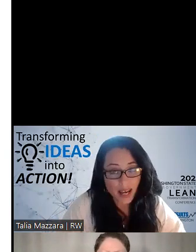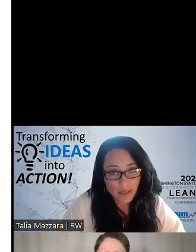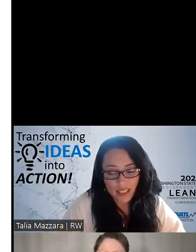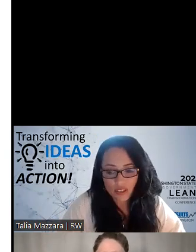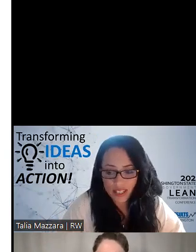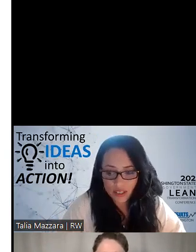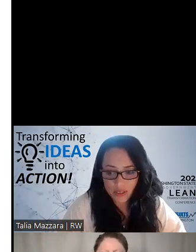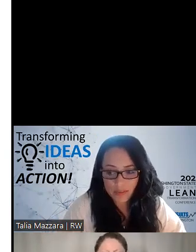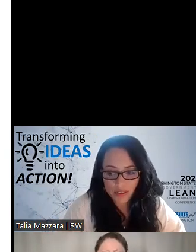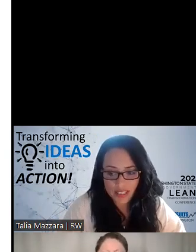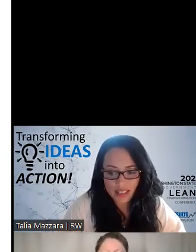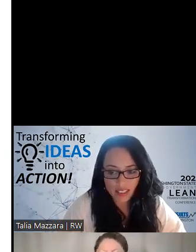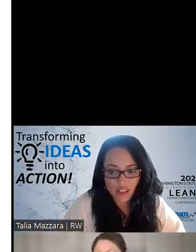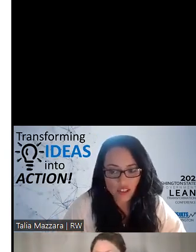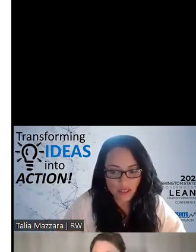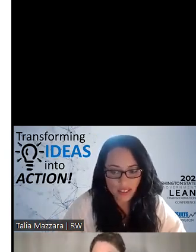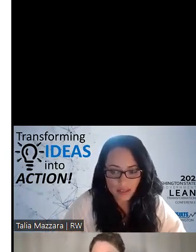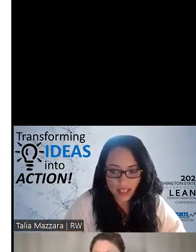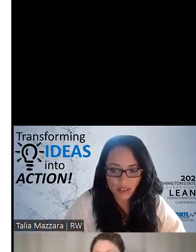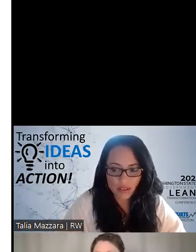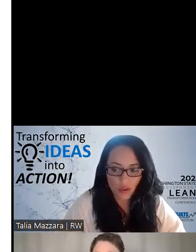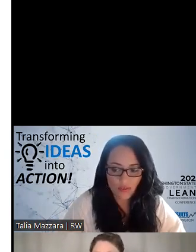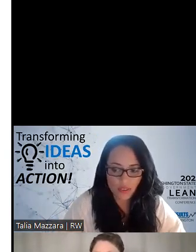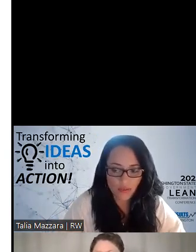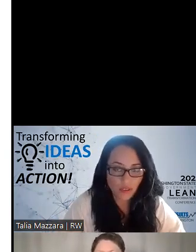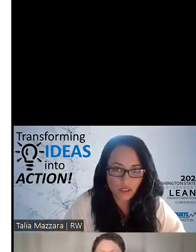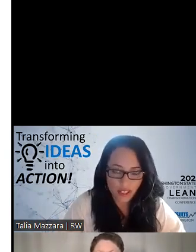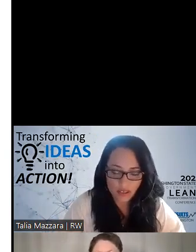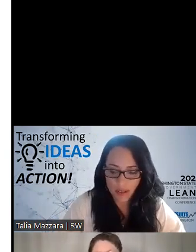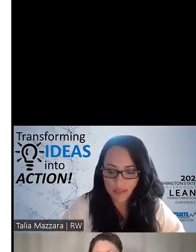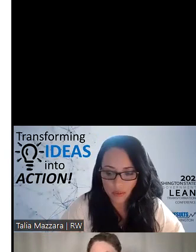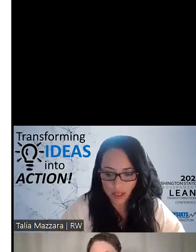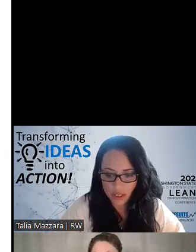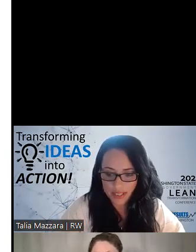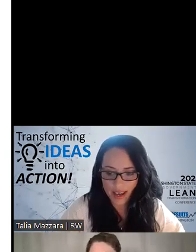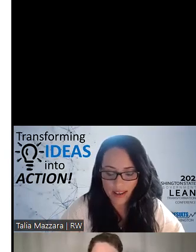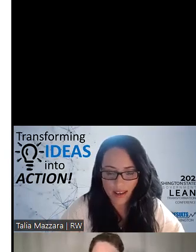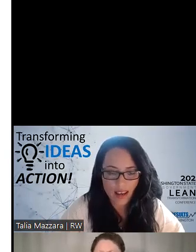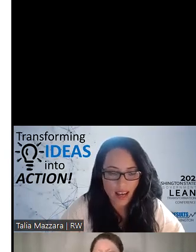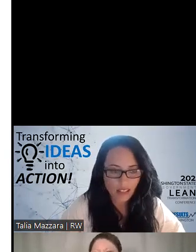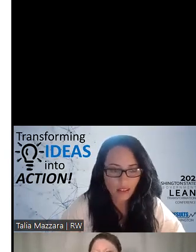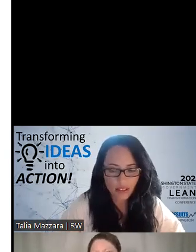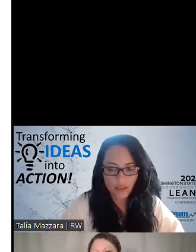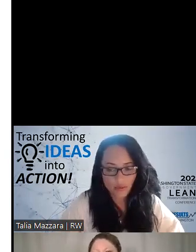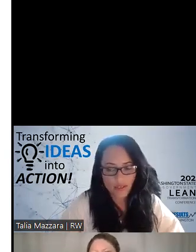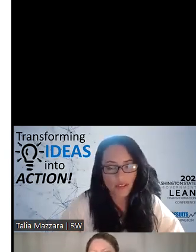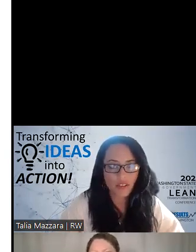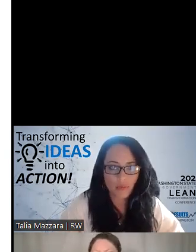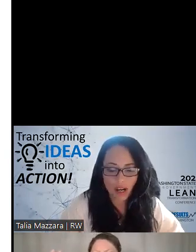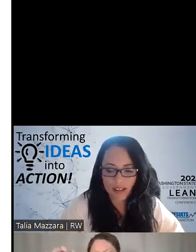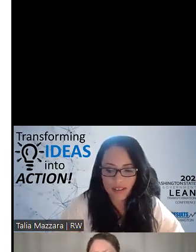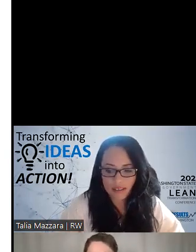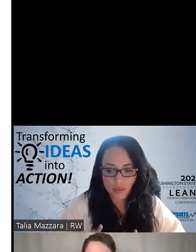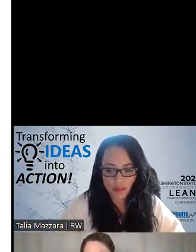closed captioning transcript, you can select show subtitles or view full transcript if you want to use that. And then you'll notice 3